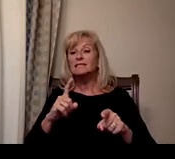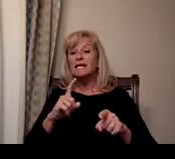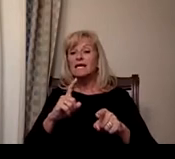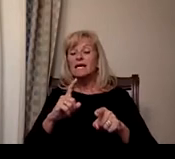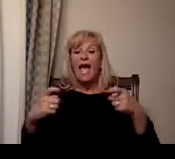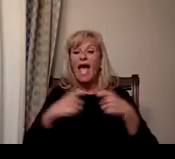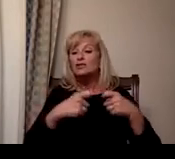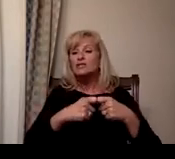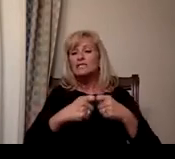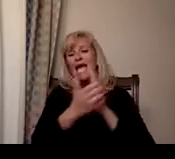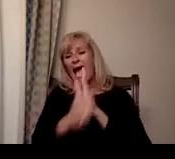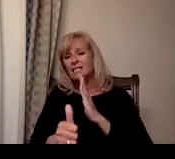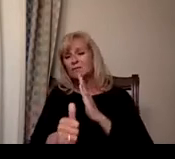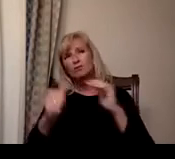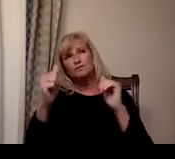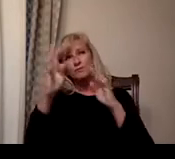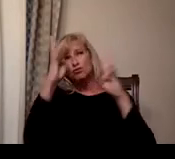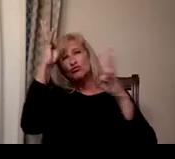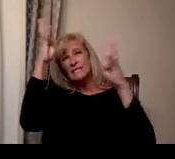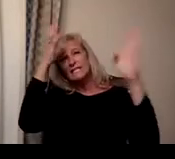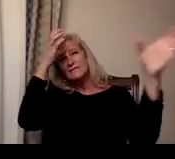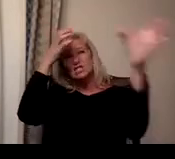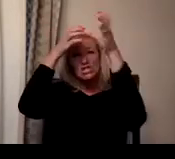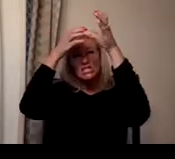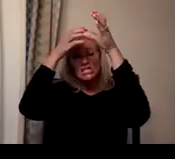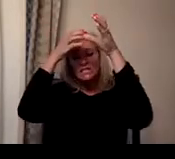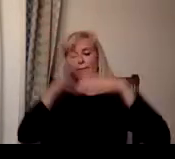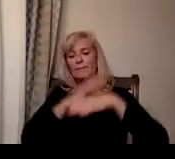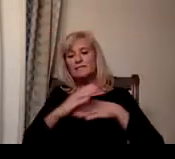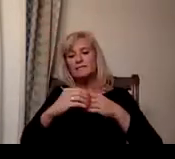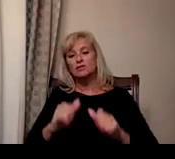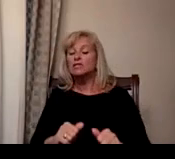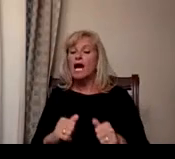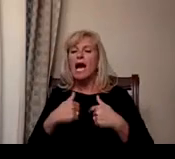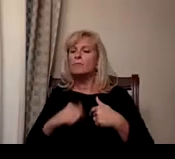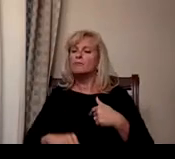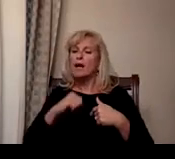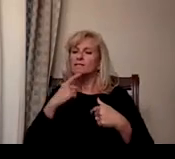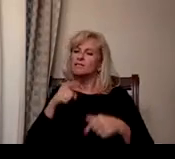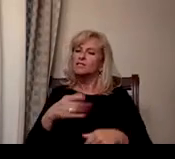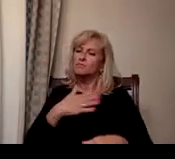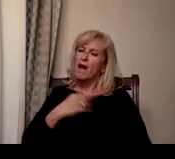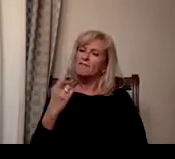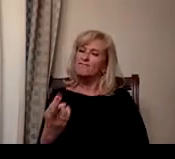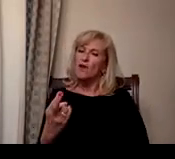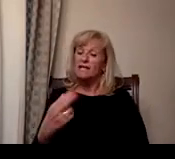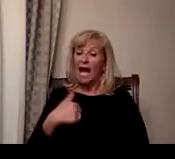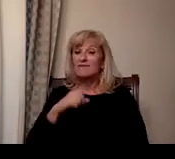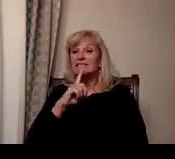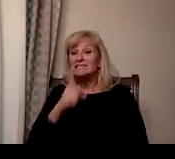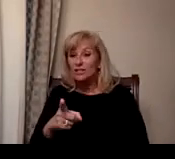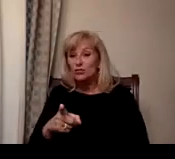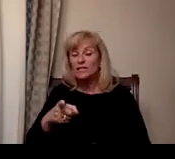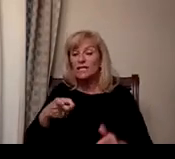expert, creative genius, visionary leader, and she's someone I'm proud to call a friend. I have dug in the dirt with her on